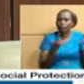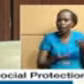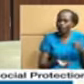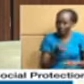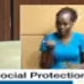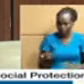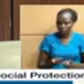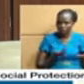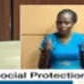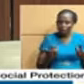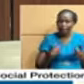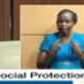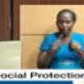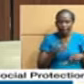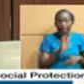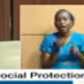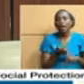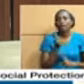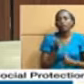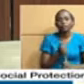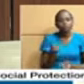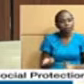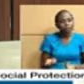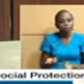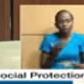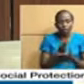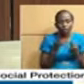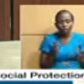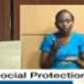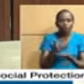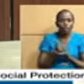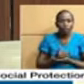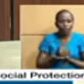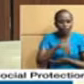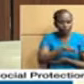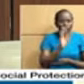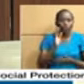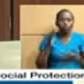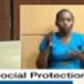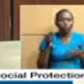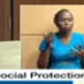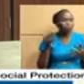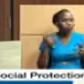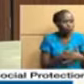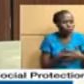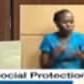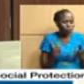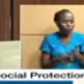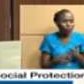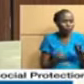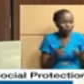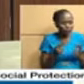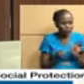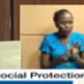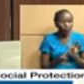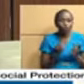have them declare their earnings and then have something to save for their shocks. And even if they got an accident, they